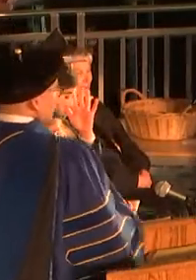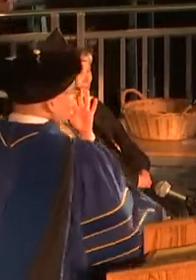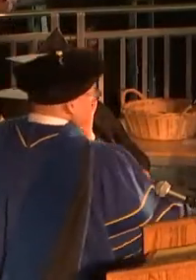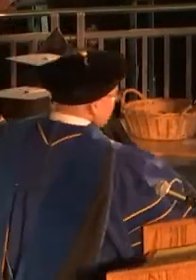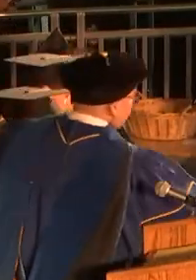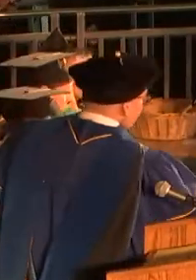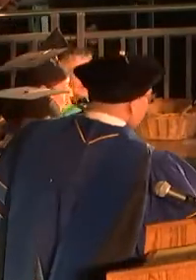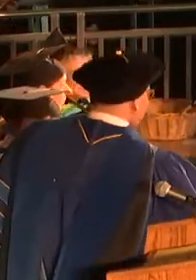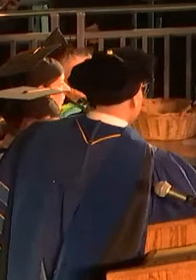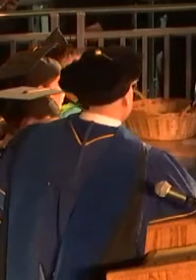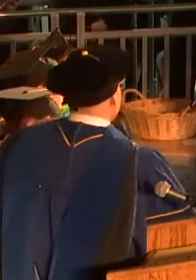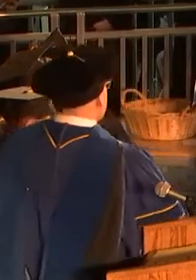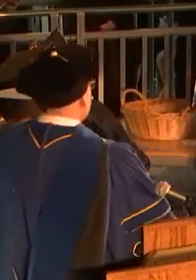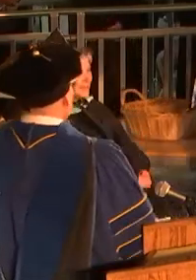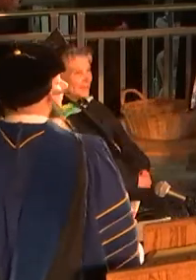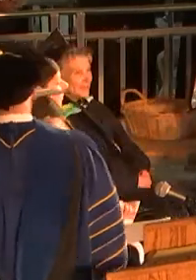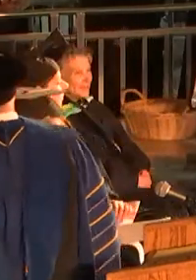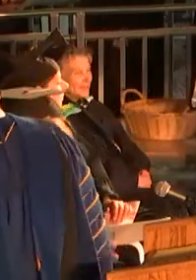Junelli Castillo.